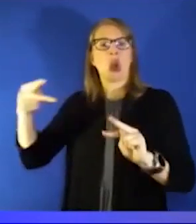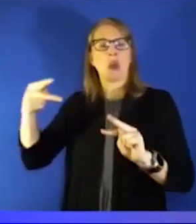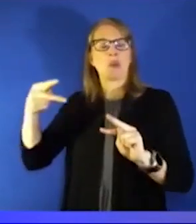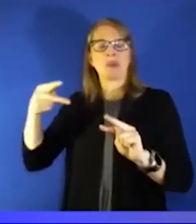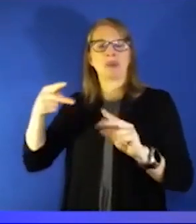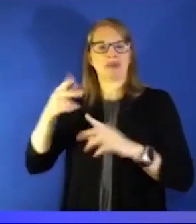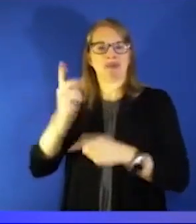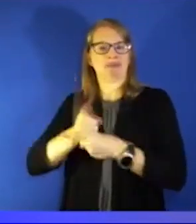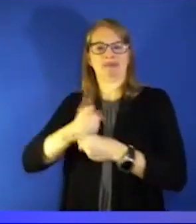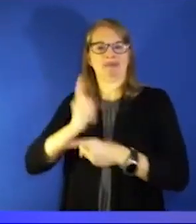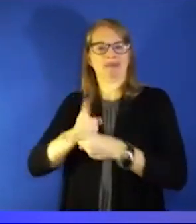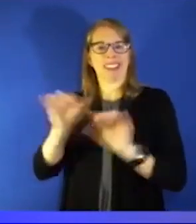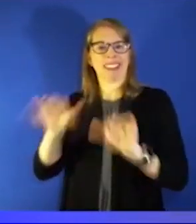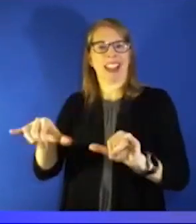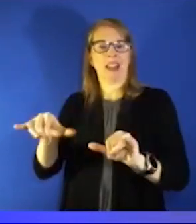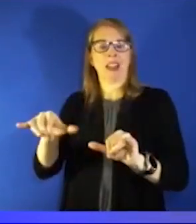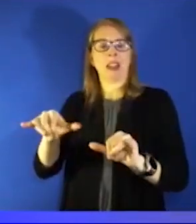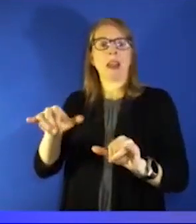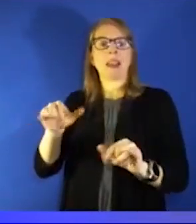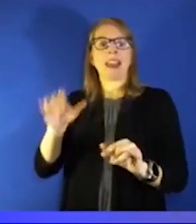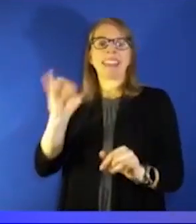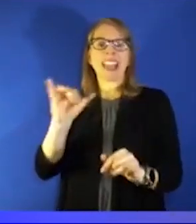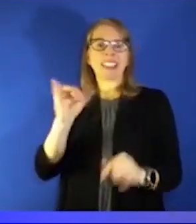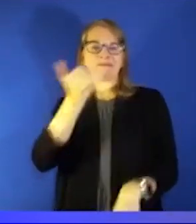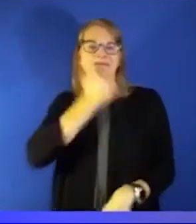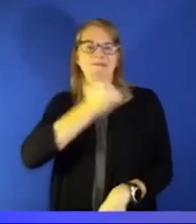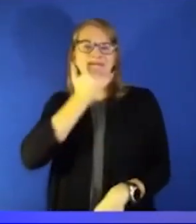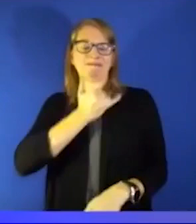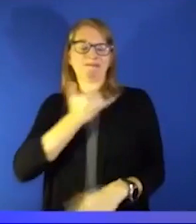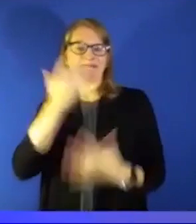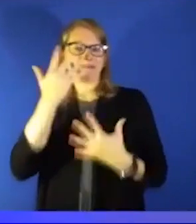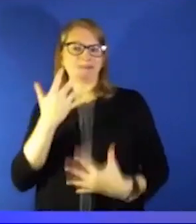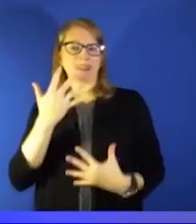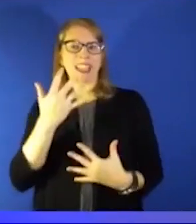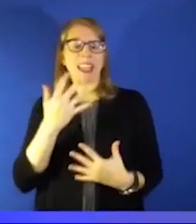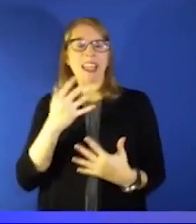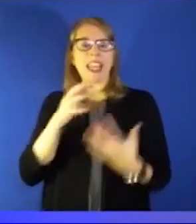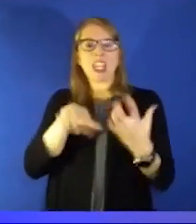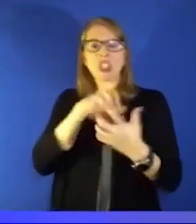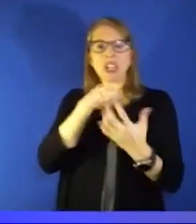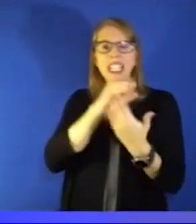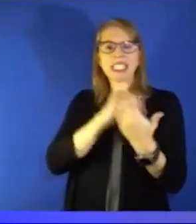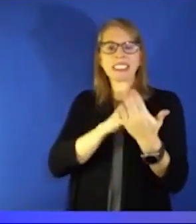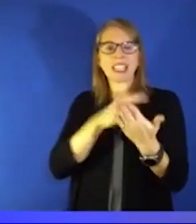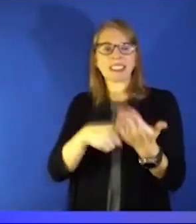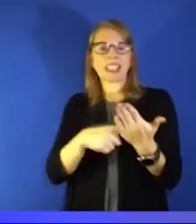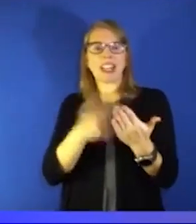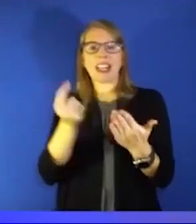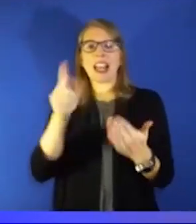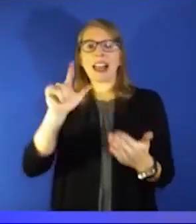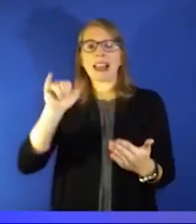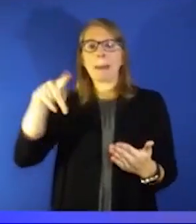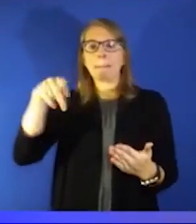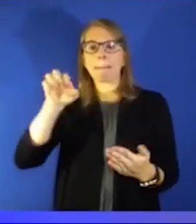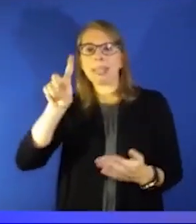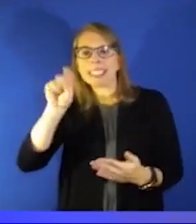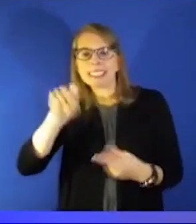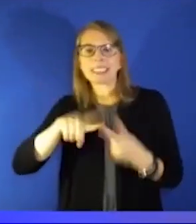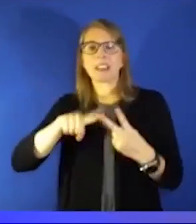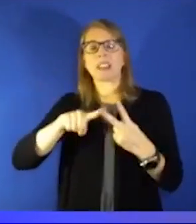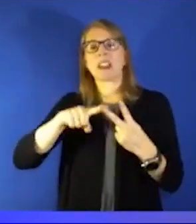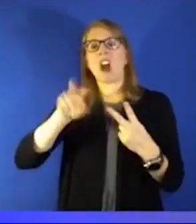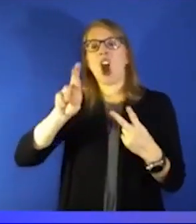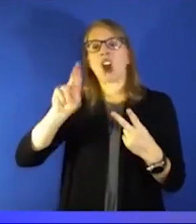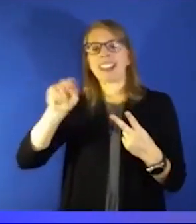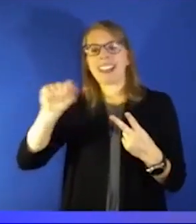a myth, unfortunately. I talked about the ingredients a little bit when I talked about lipids and RNA.